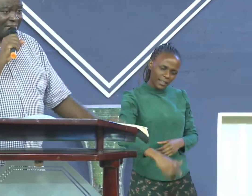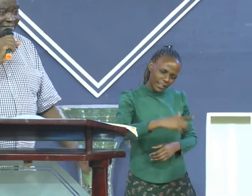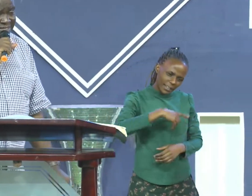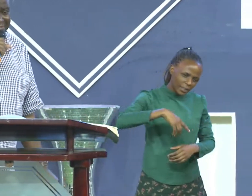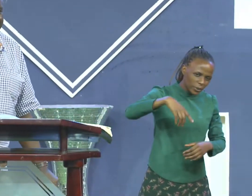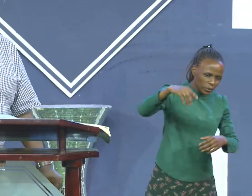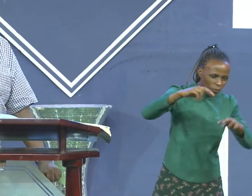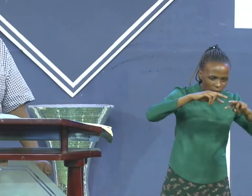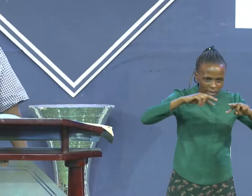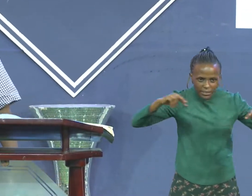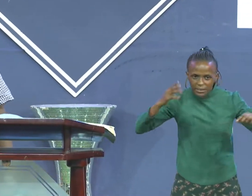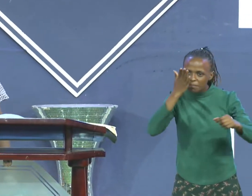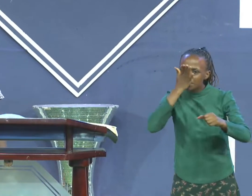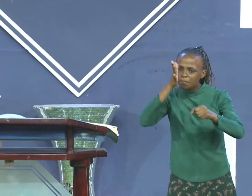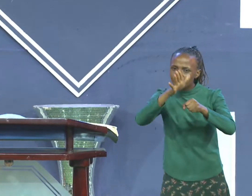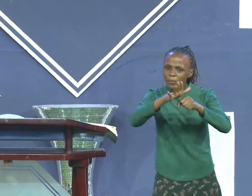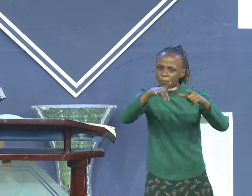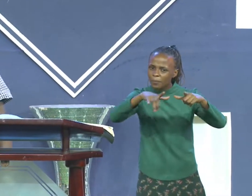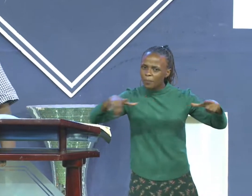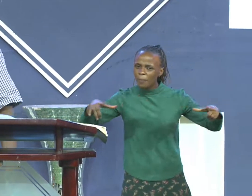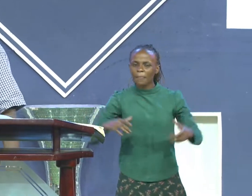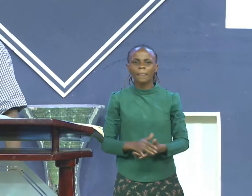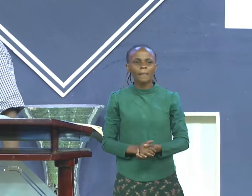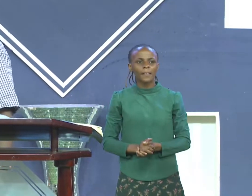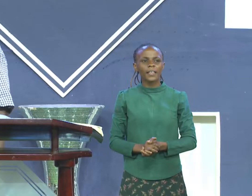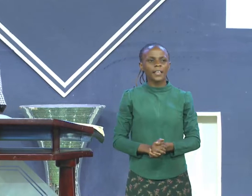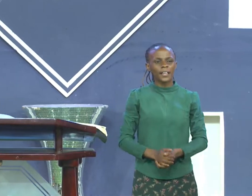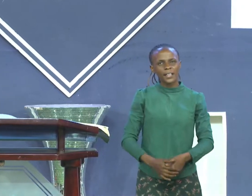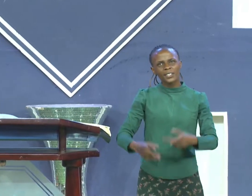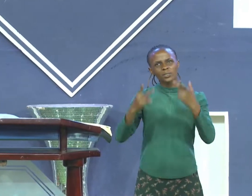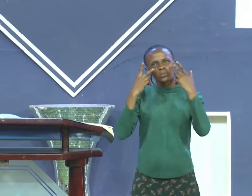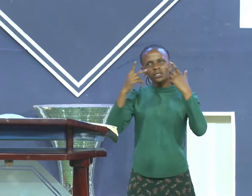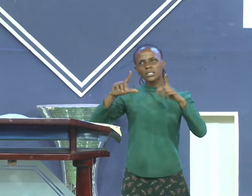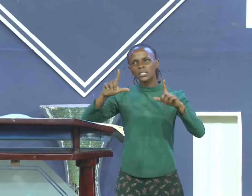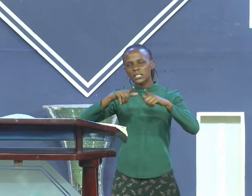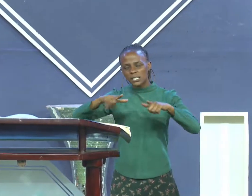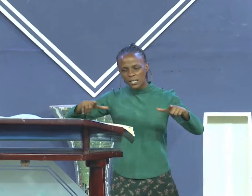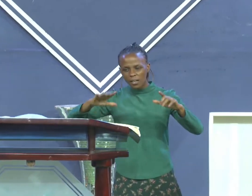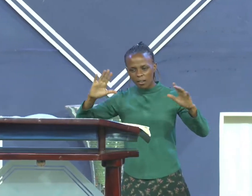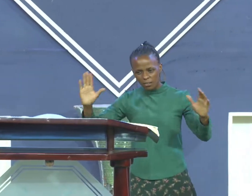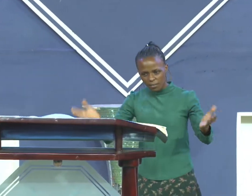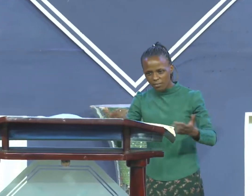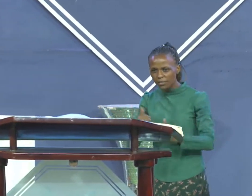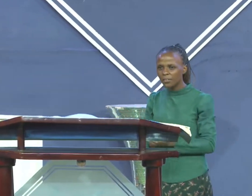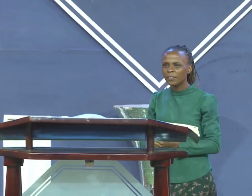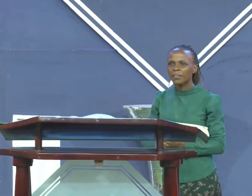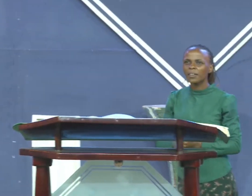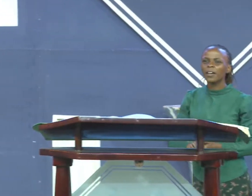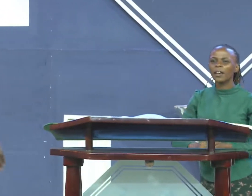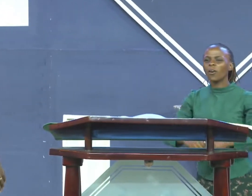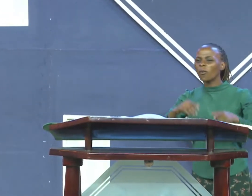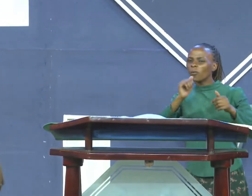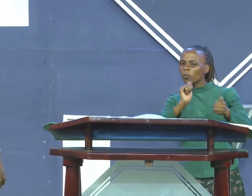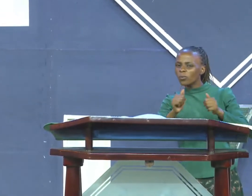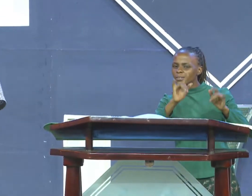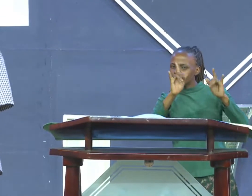promised land, to see how the land is, who are the occupants